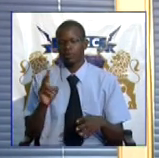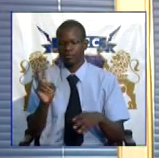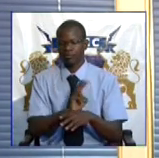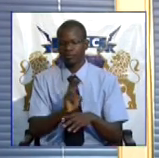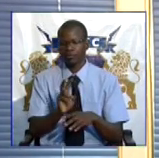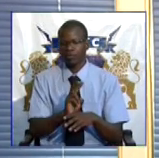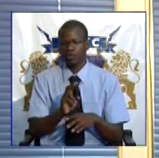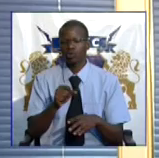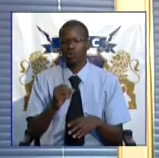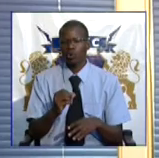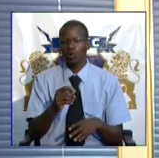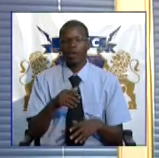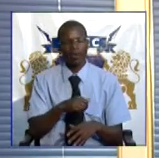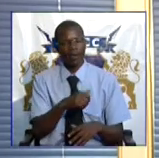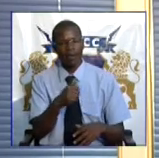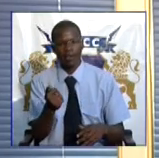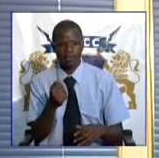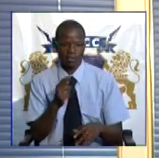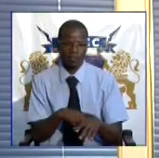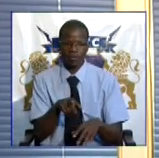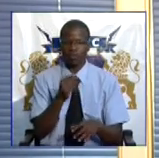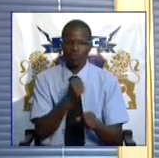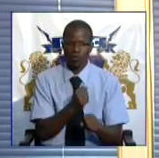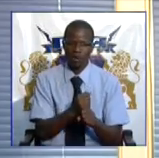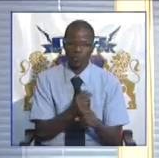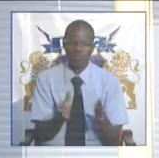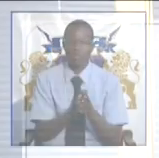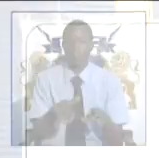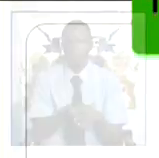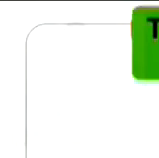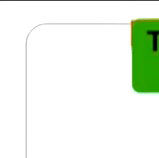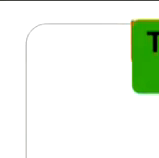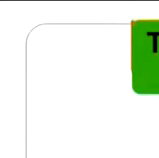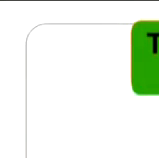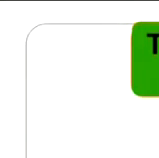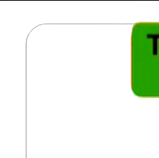of the public, including potential corruptors, could be a test.